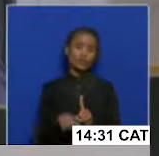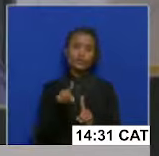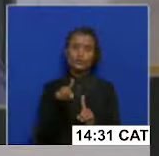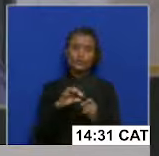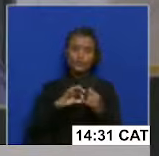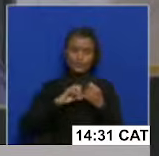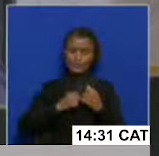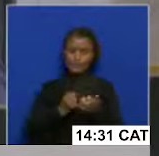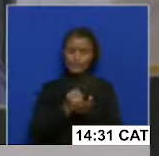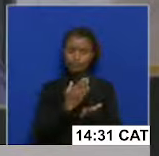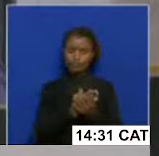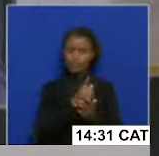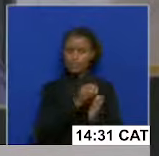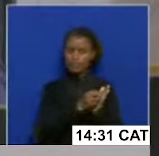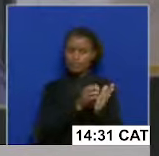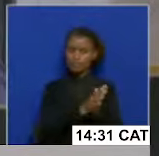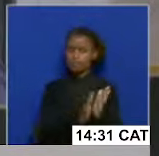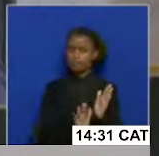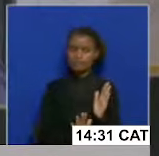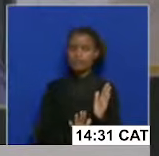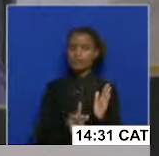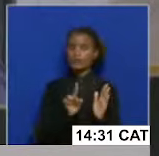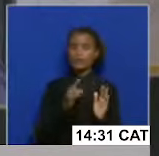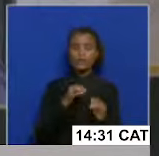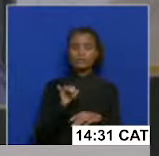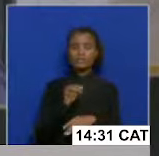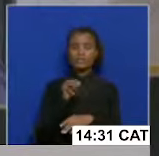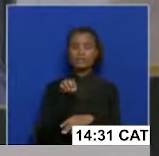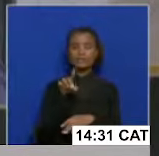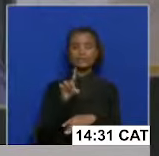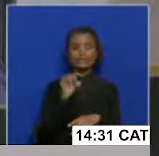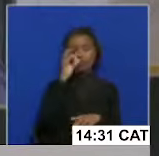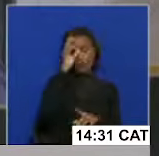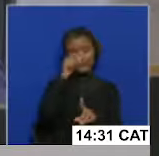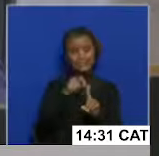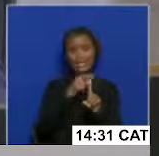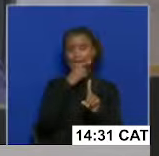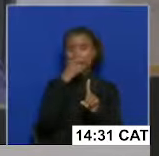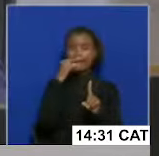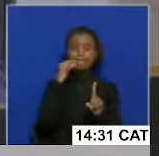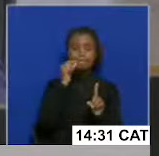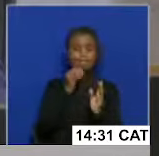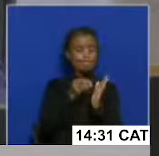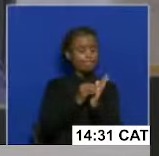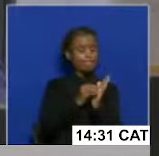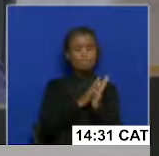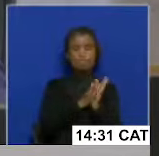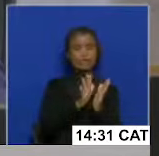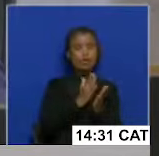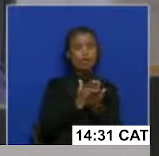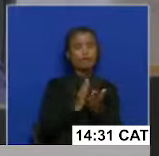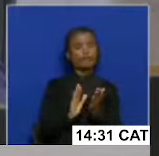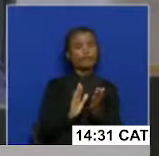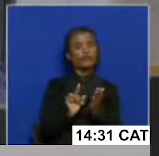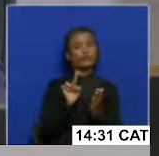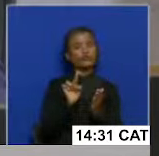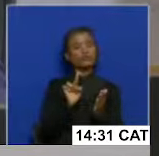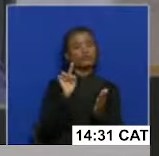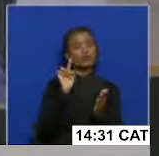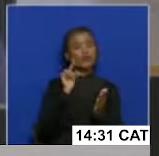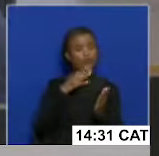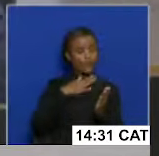officer not to be mentioned, but rather that it should be said it was an informer. So you were actively involved in